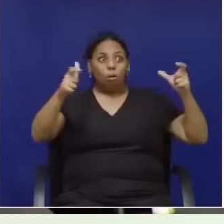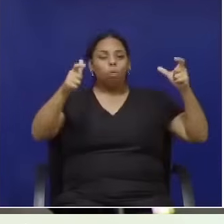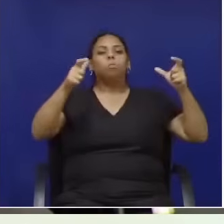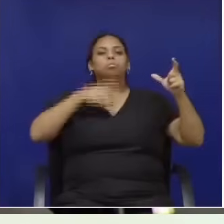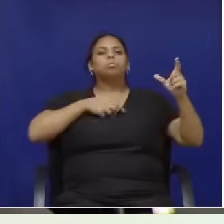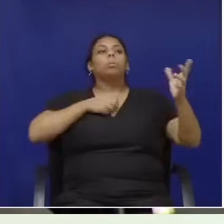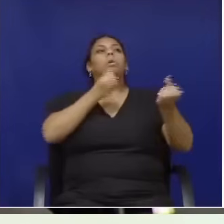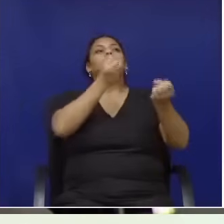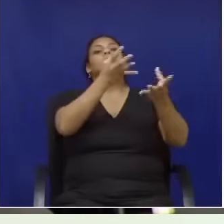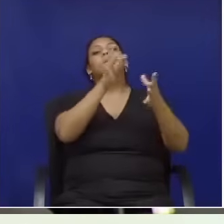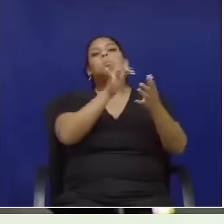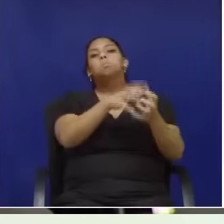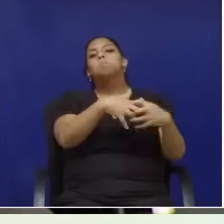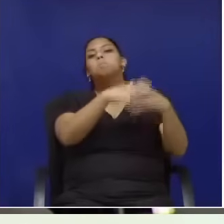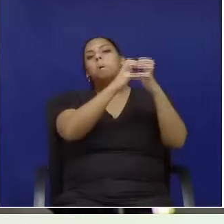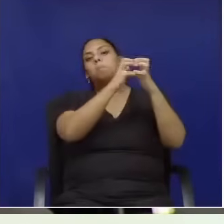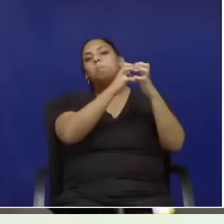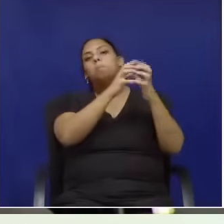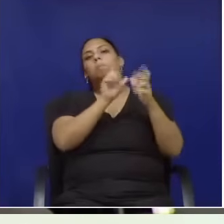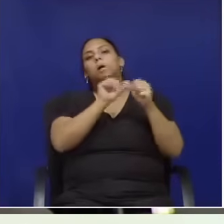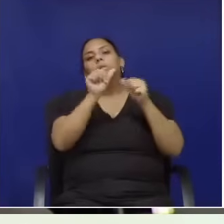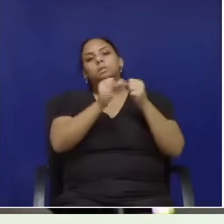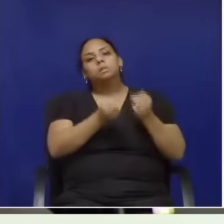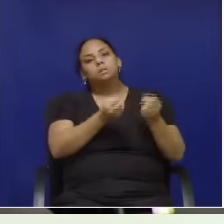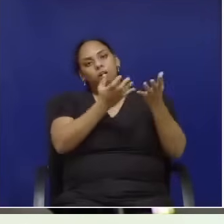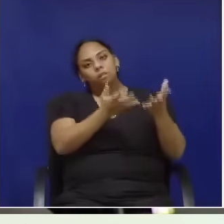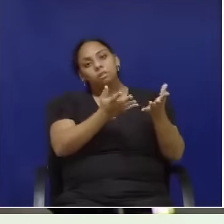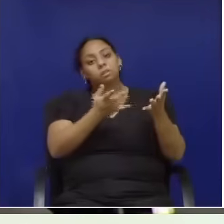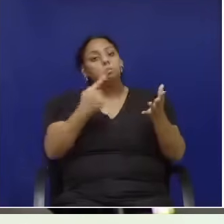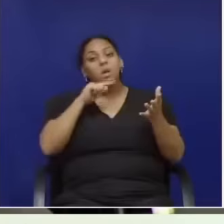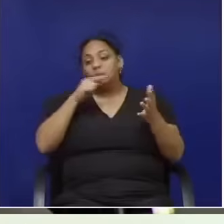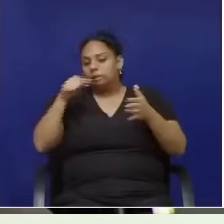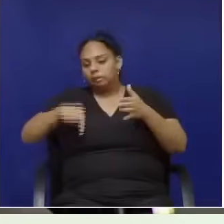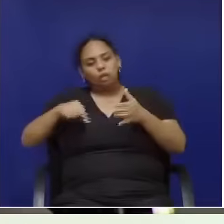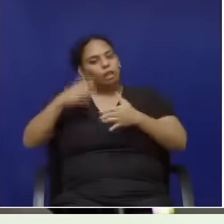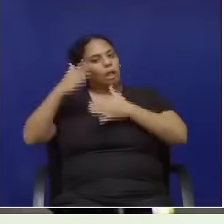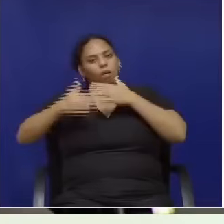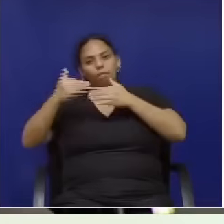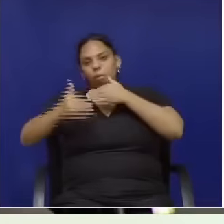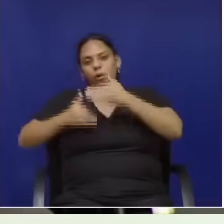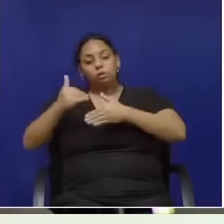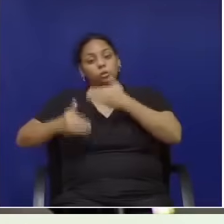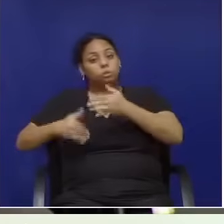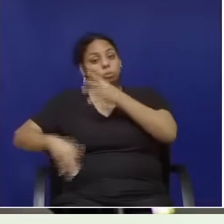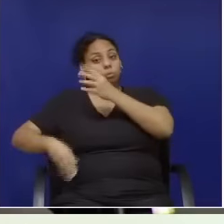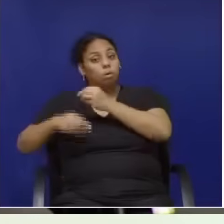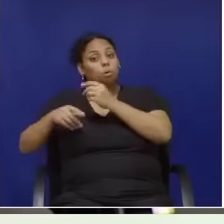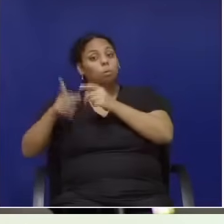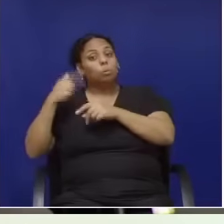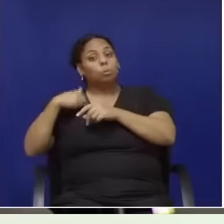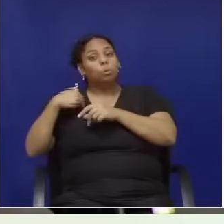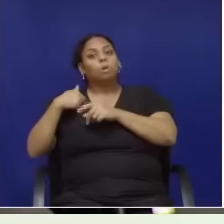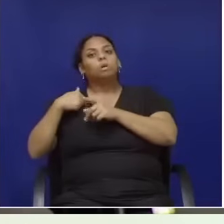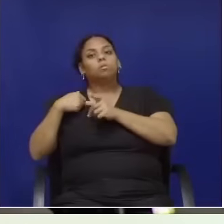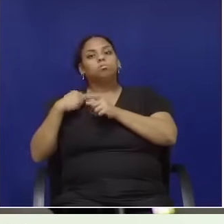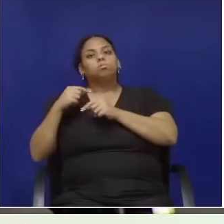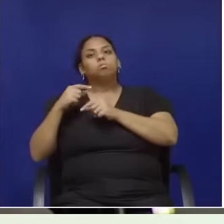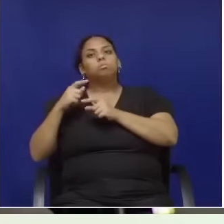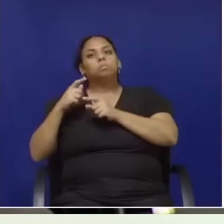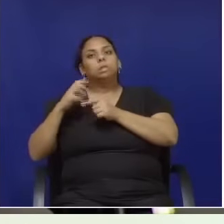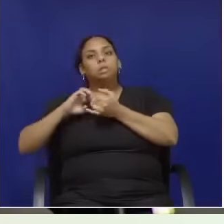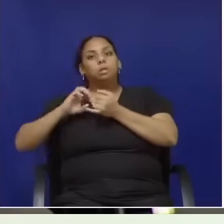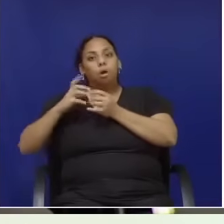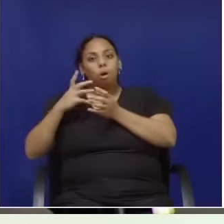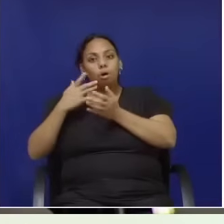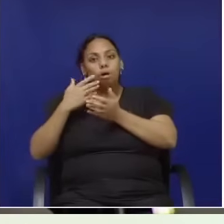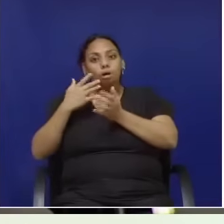better services. But this is certainly not the end of the process. And as we continue to modernize our services, I think there are opportunities for